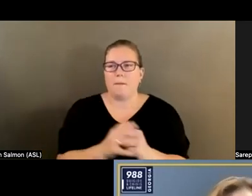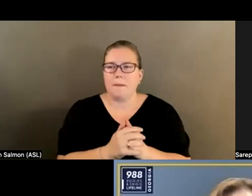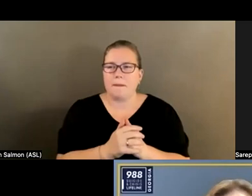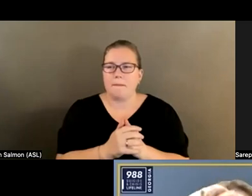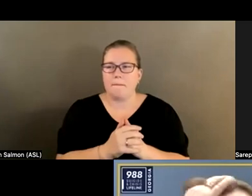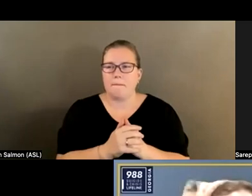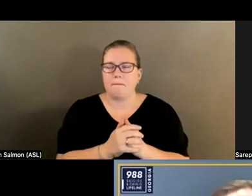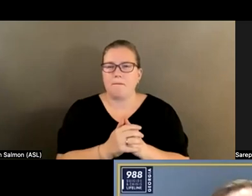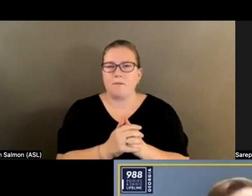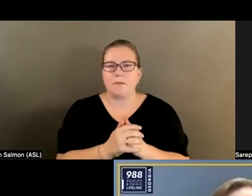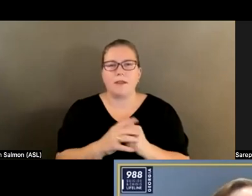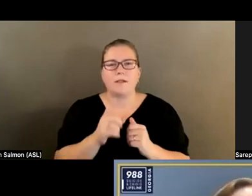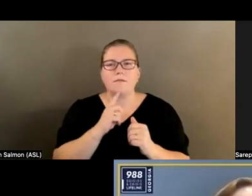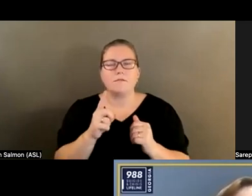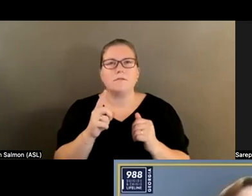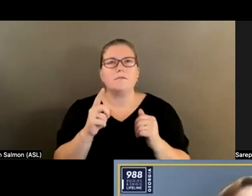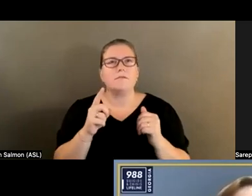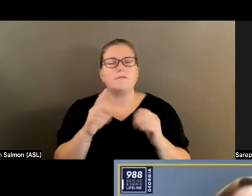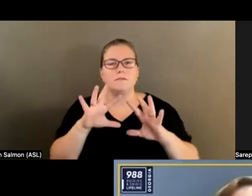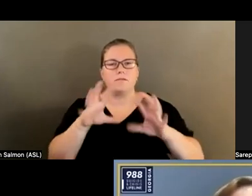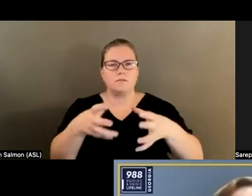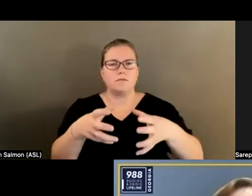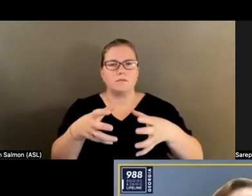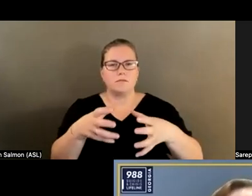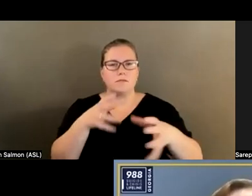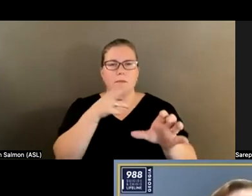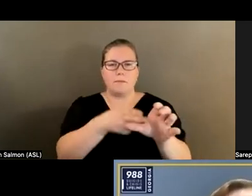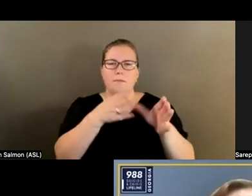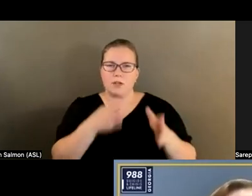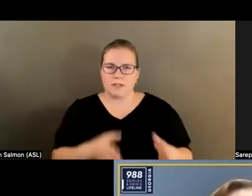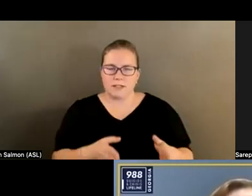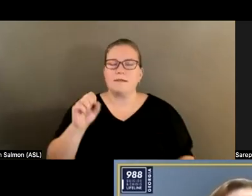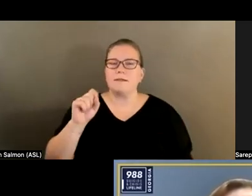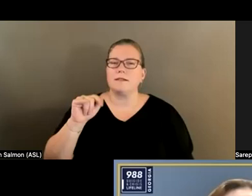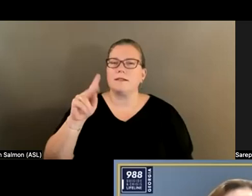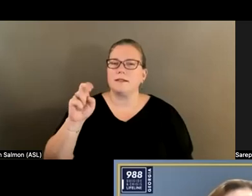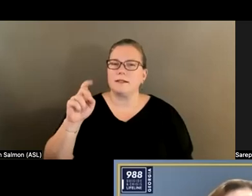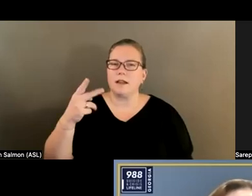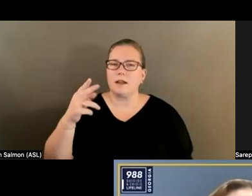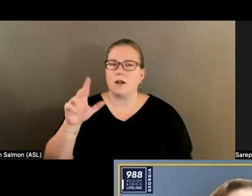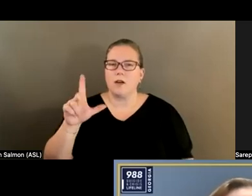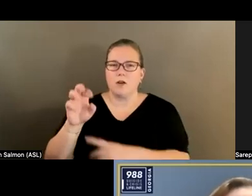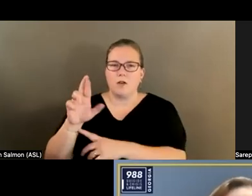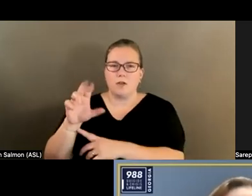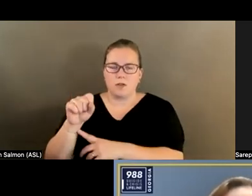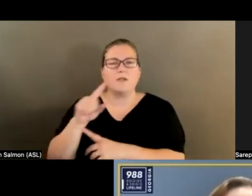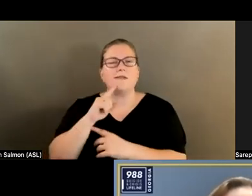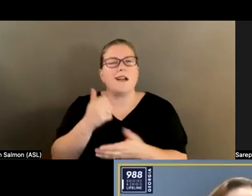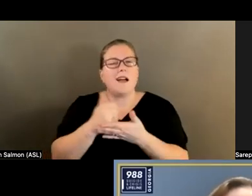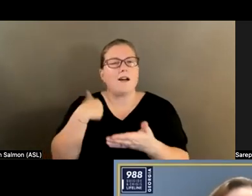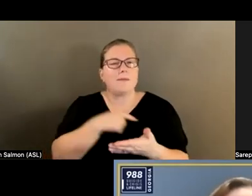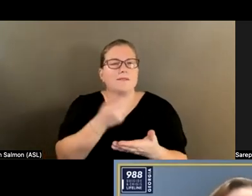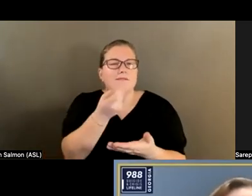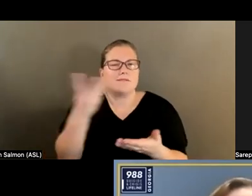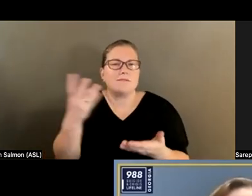that there is a great group of participants and stakeholders who help us on a variety of committees